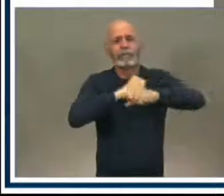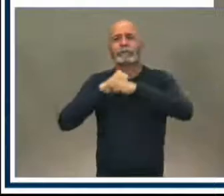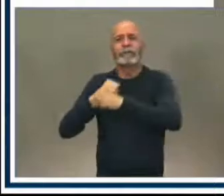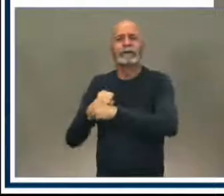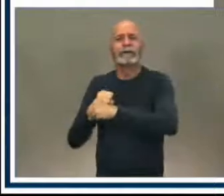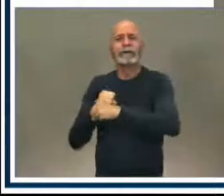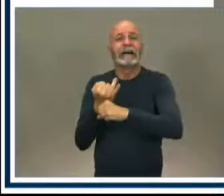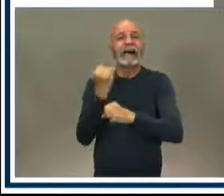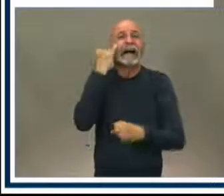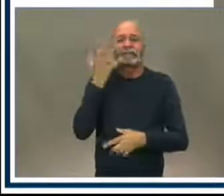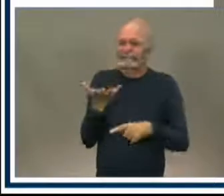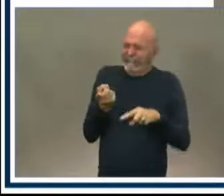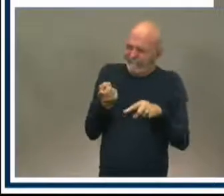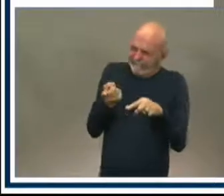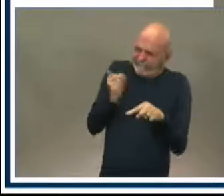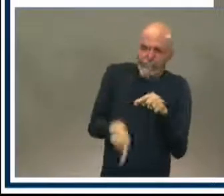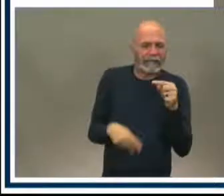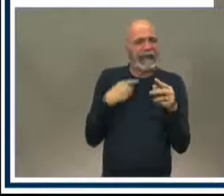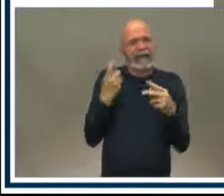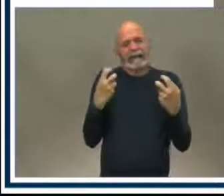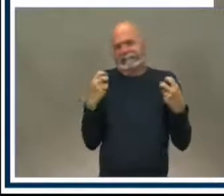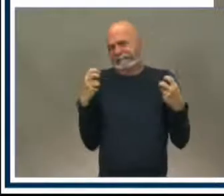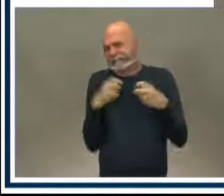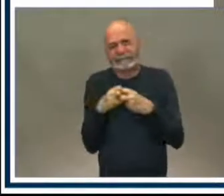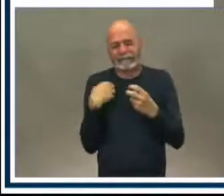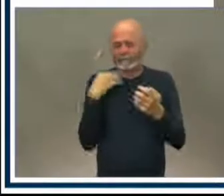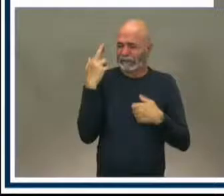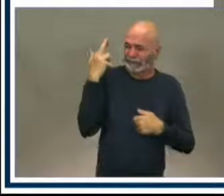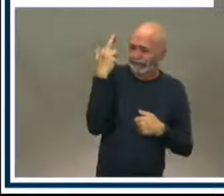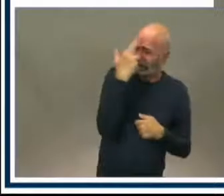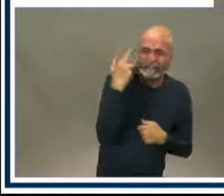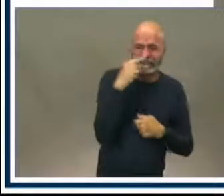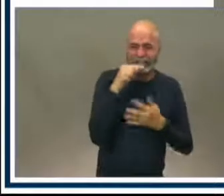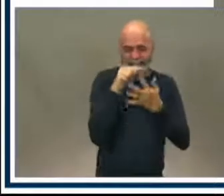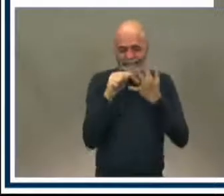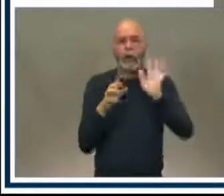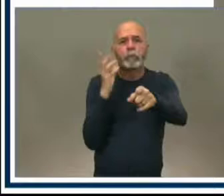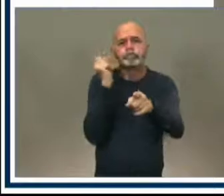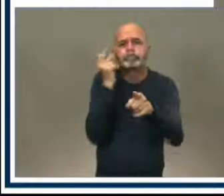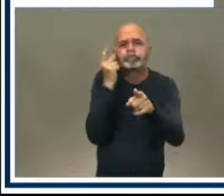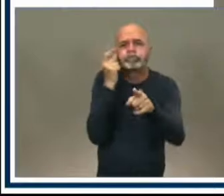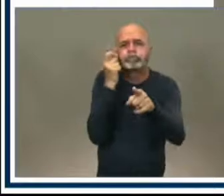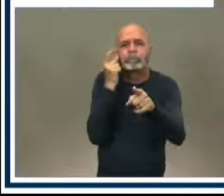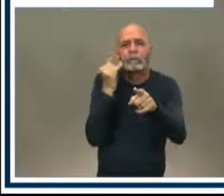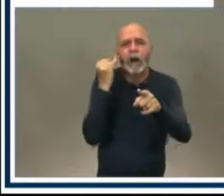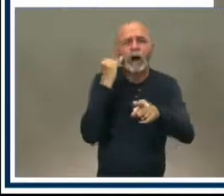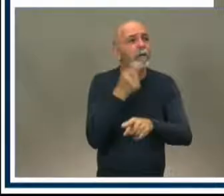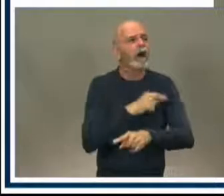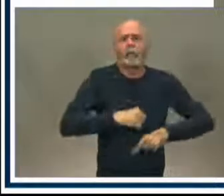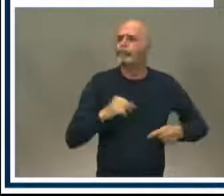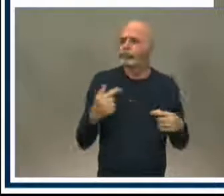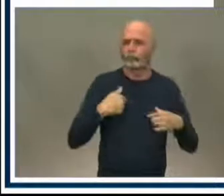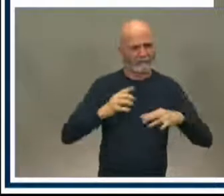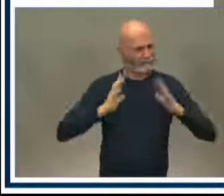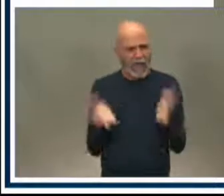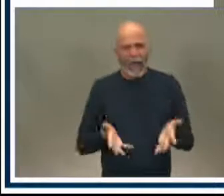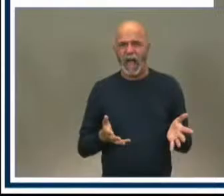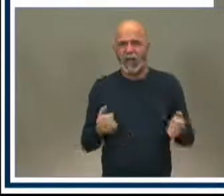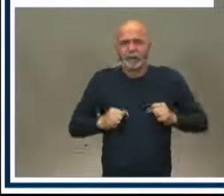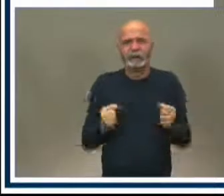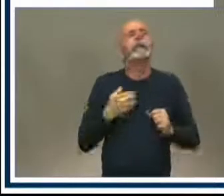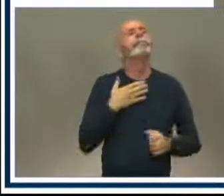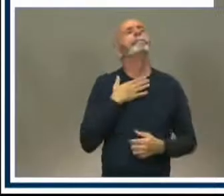cannot be vaccinated. So I'm asking everyone to do your part for our collective well-being and not just focus